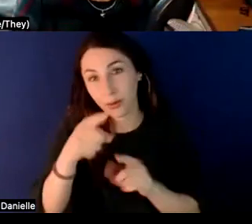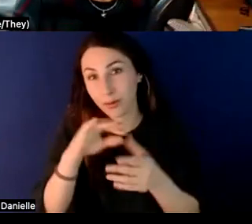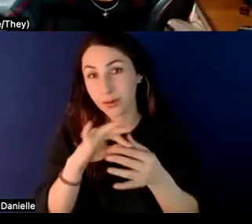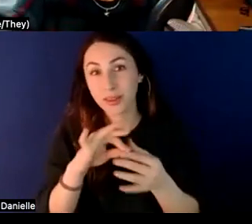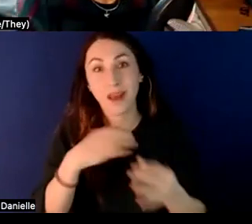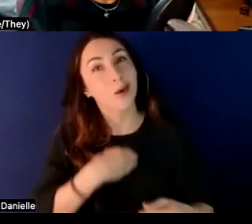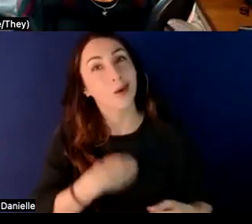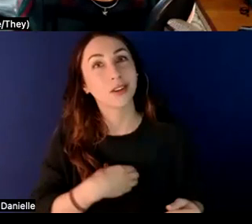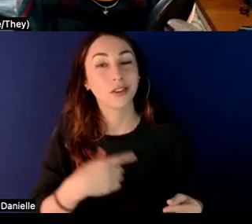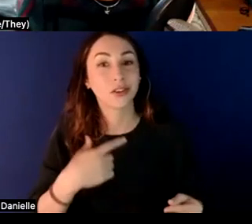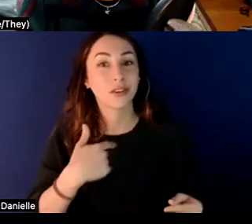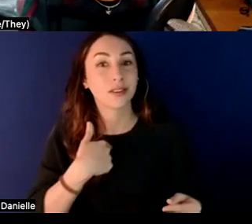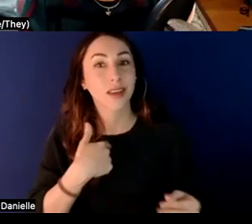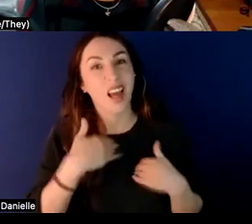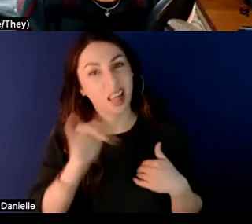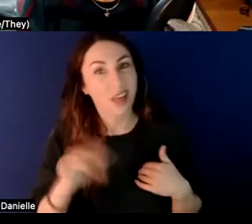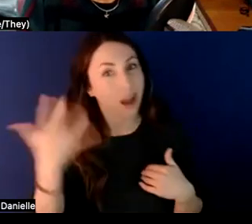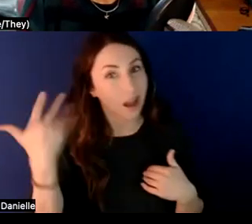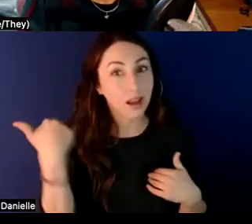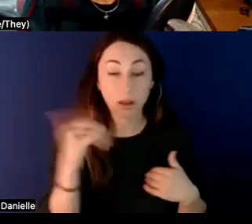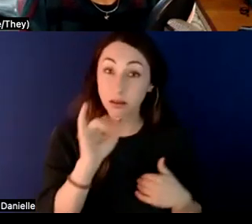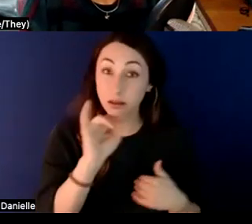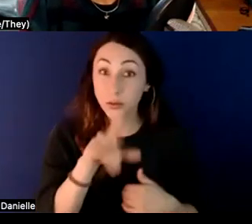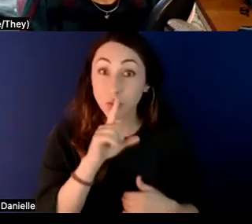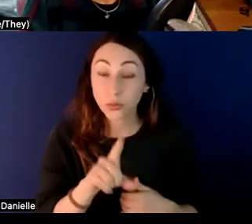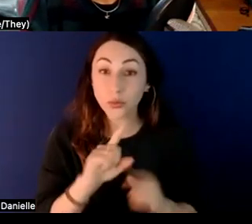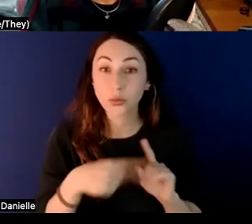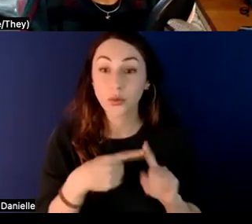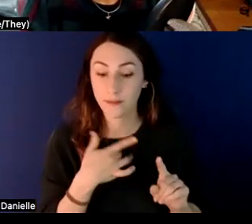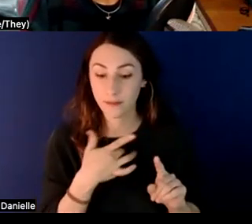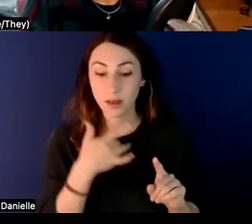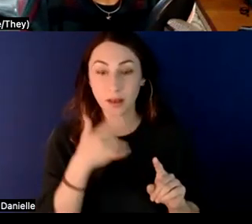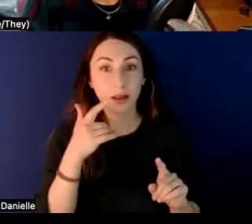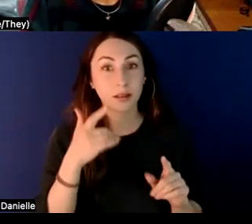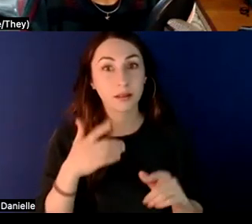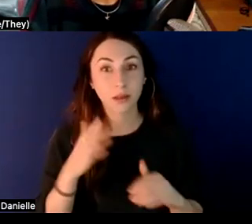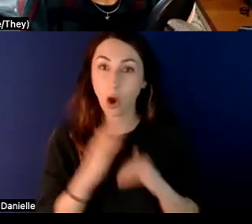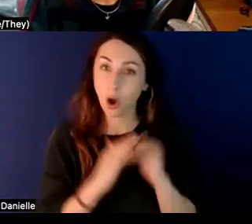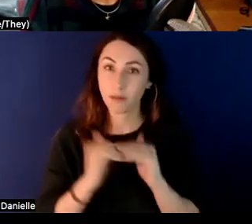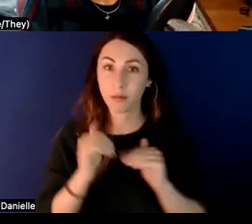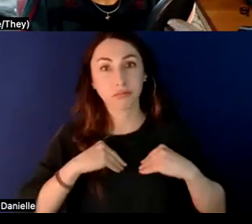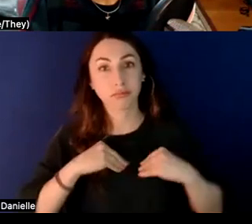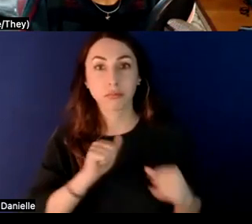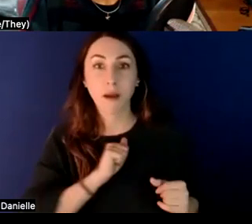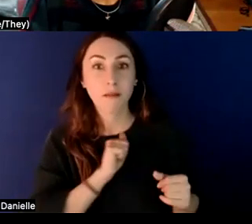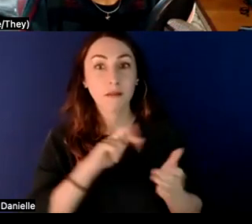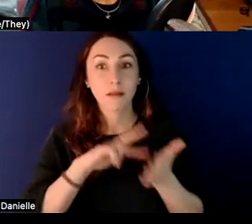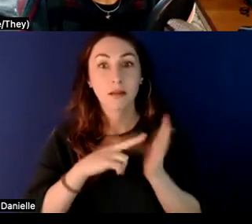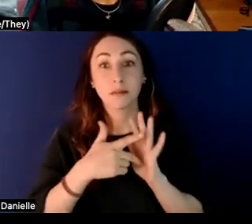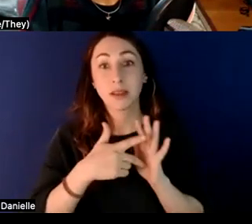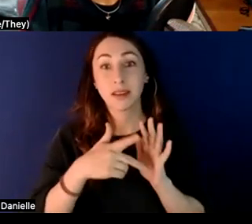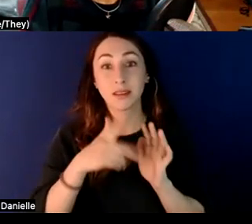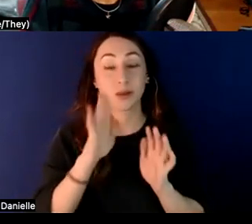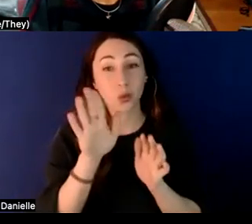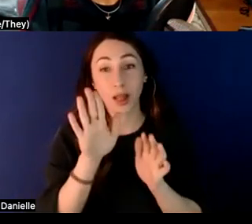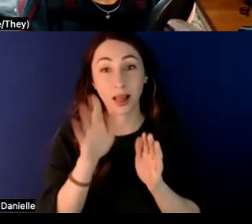the most of, because it's true. When you feel comfortable in yourself, you won't even be in some of those